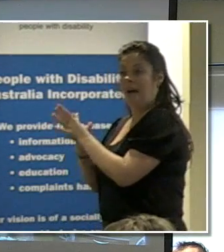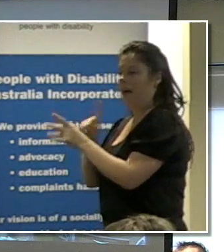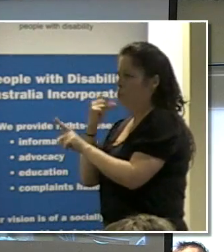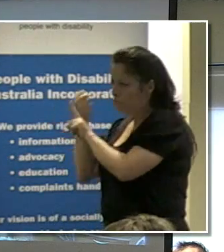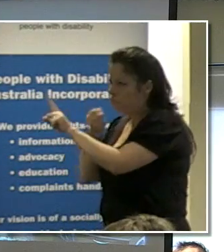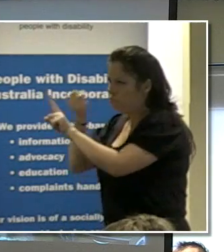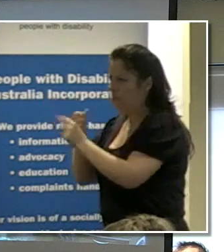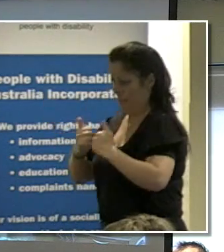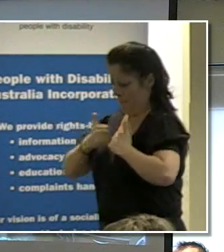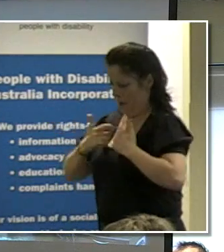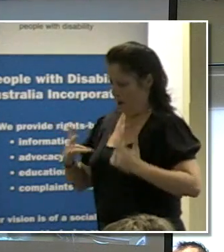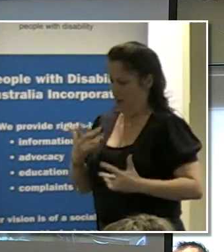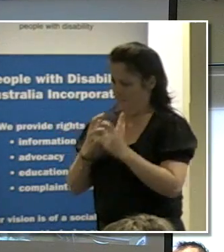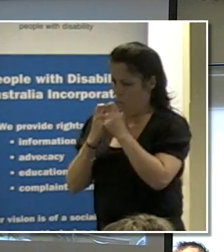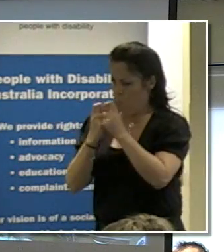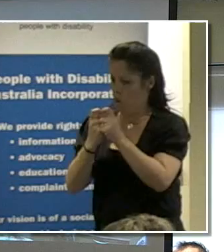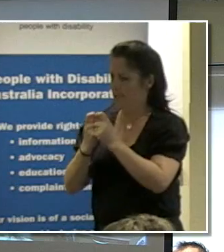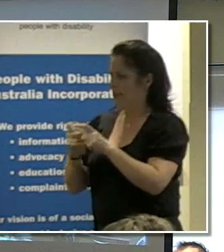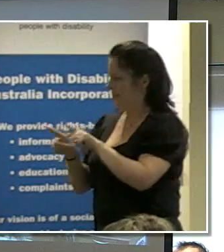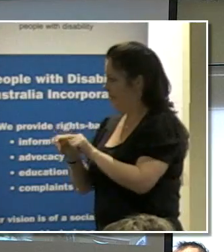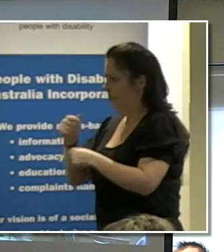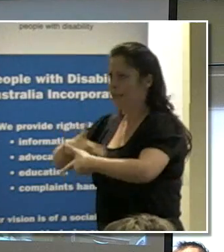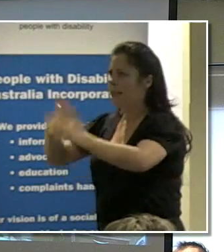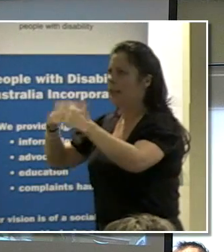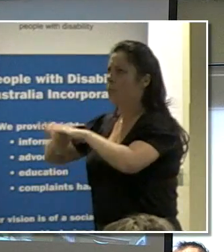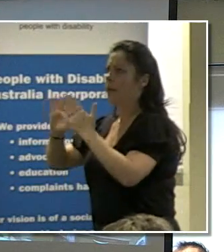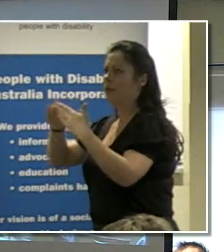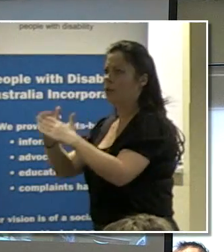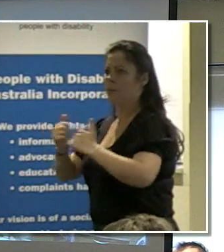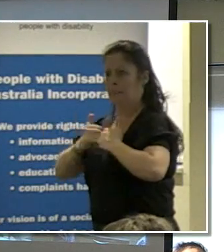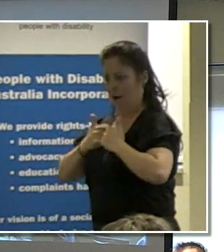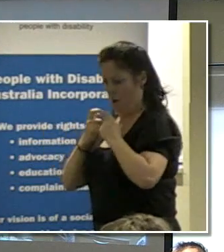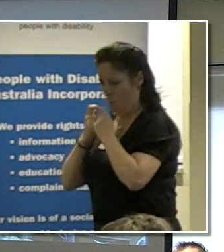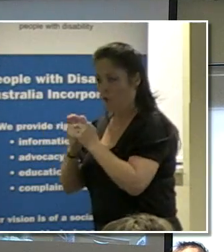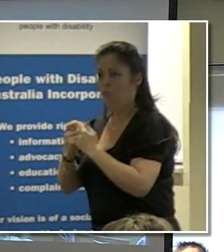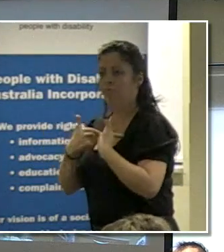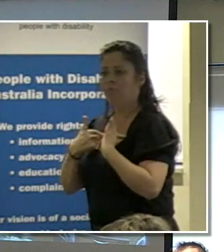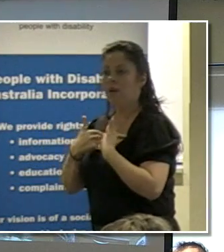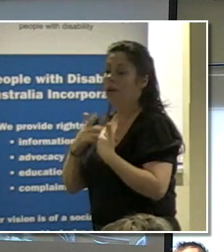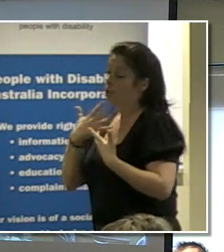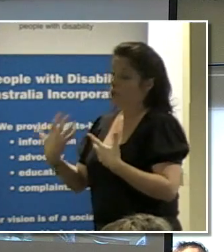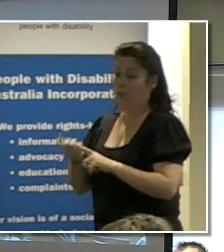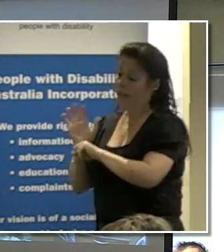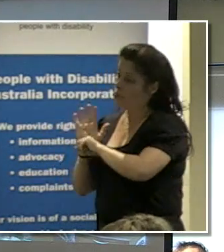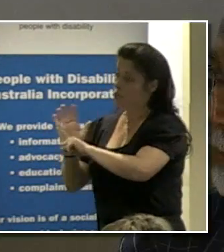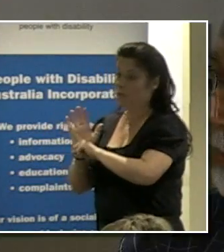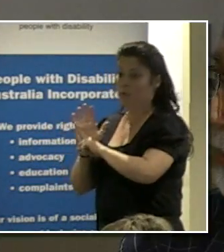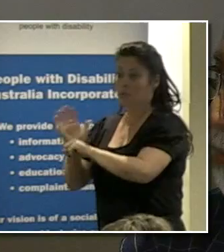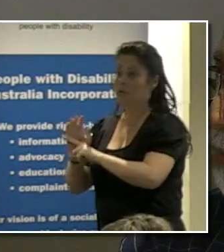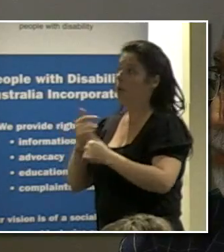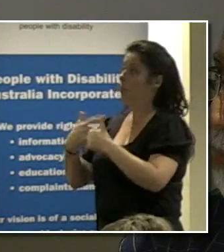in the community. So we need to keep pushing back and fighting this stuff in every way. Letters to the